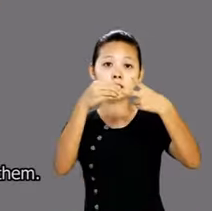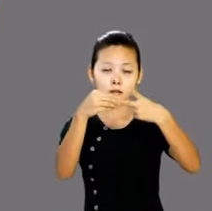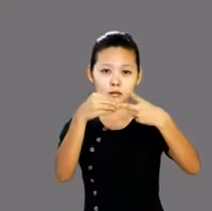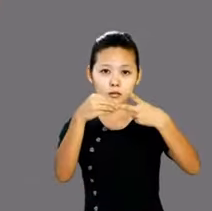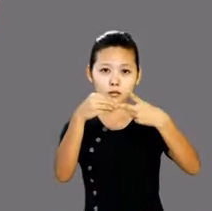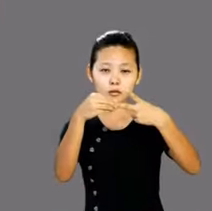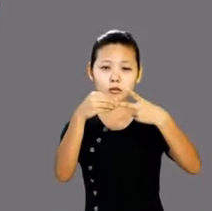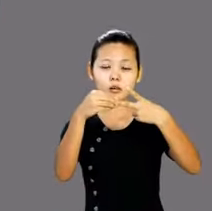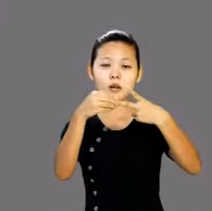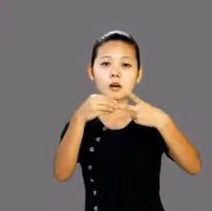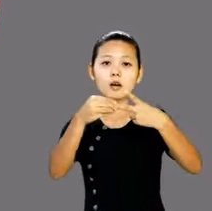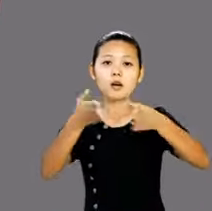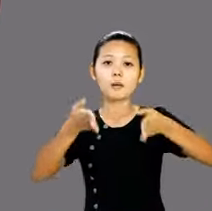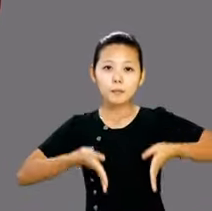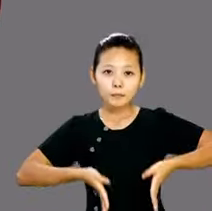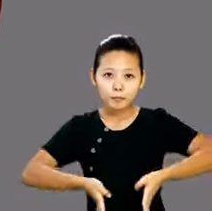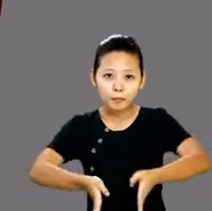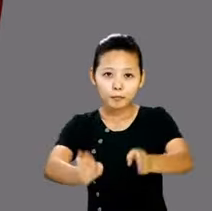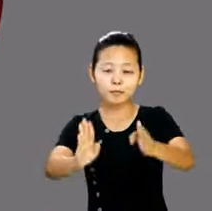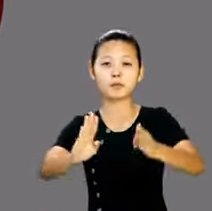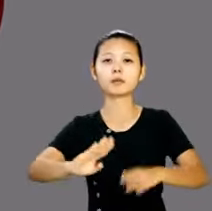them.